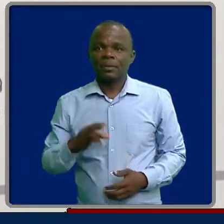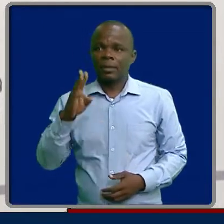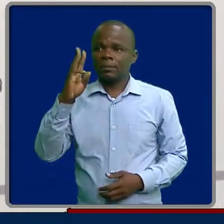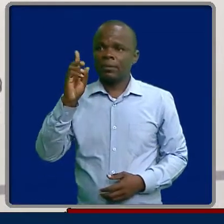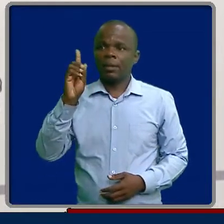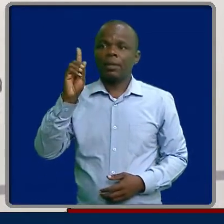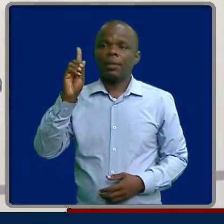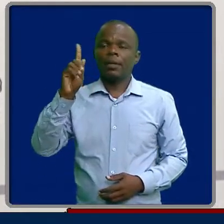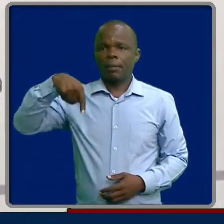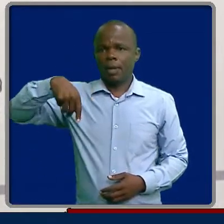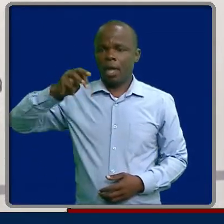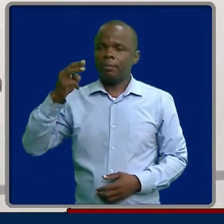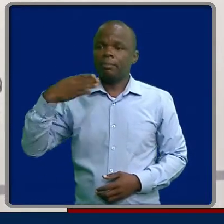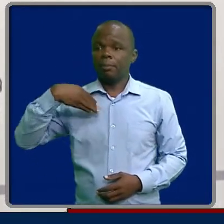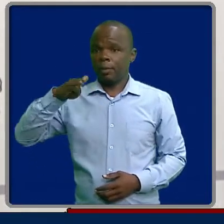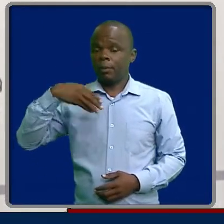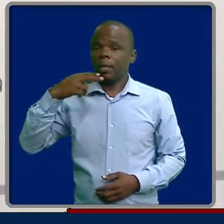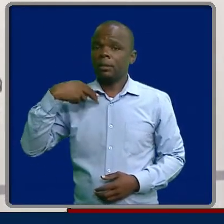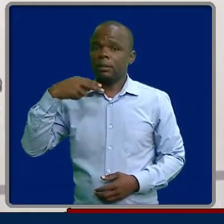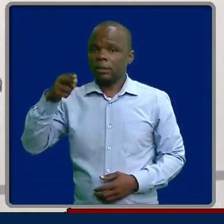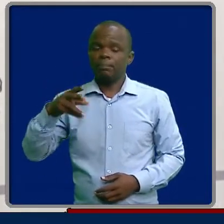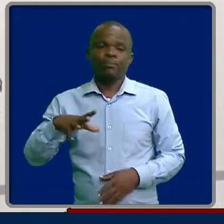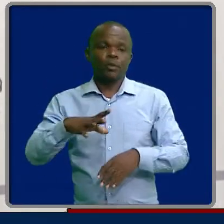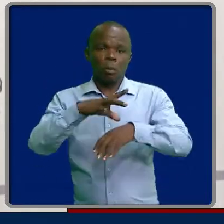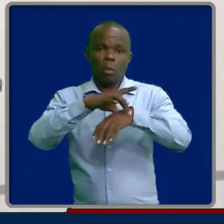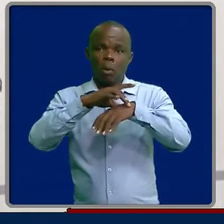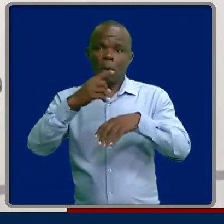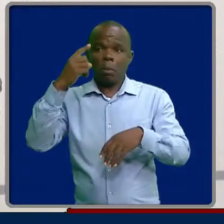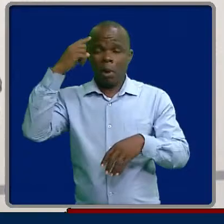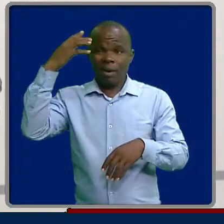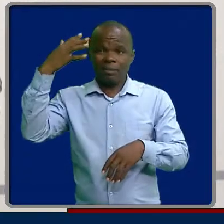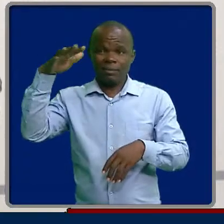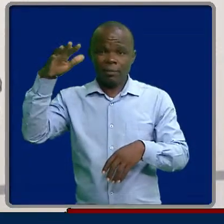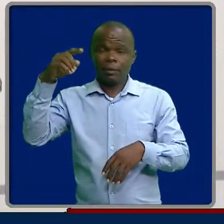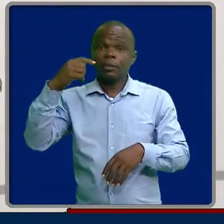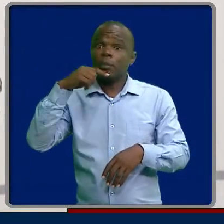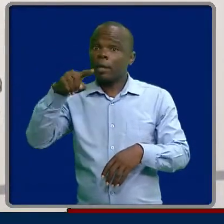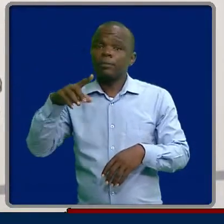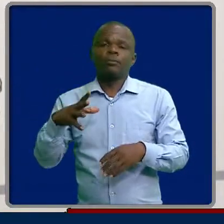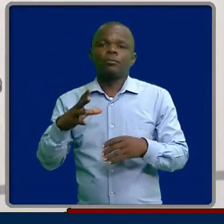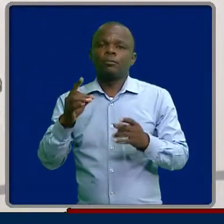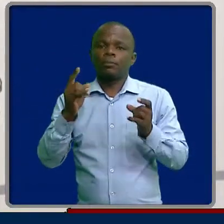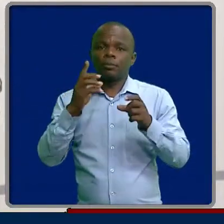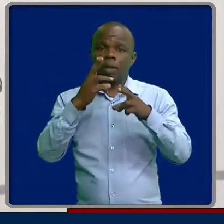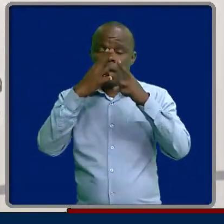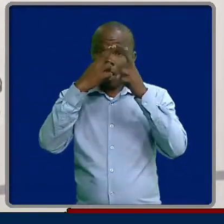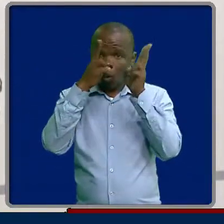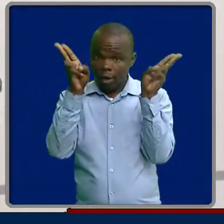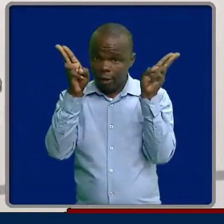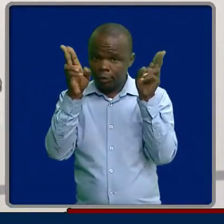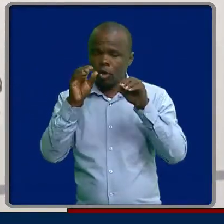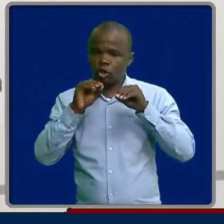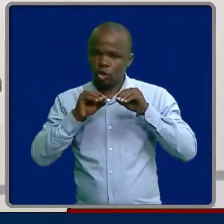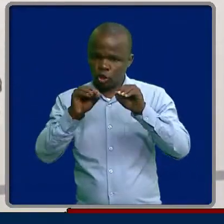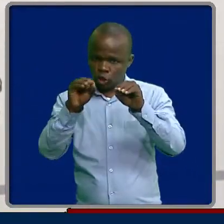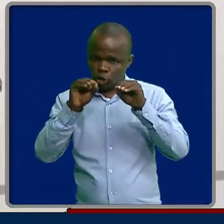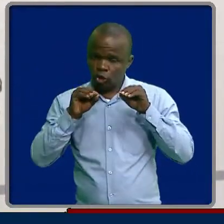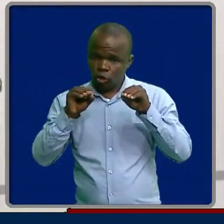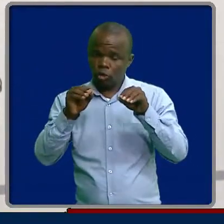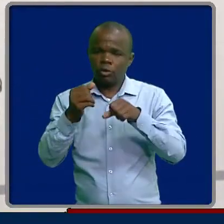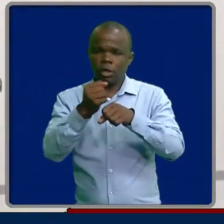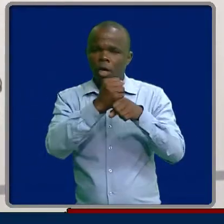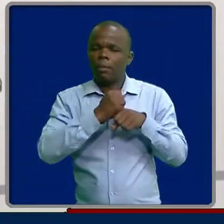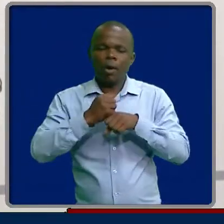Deputy Prime Minister Senator Thulsile Dladla says Autism Awareness Day is a day to educate about the condition without